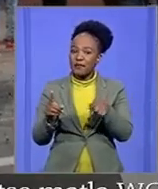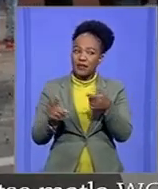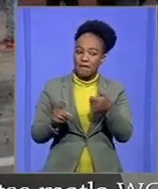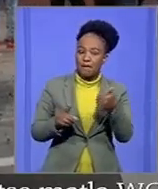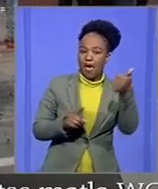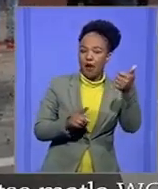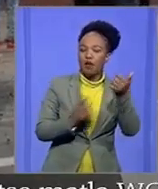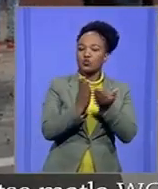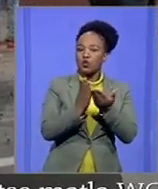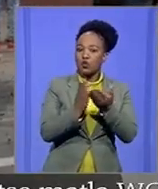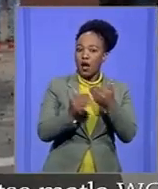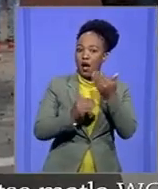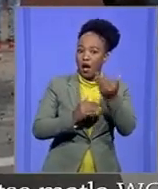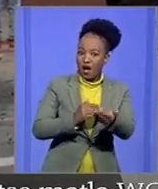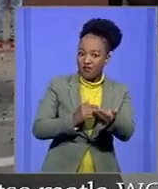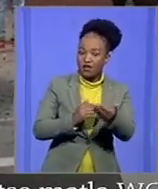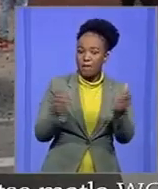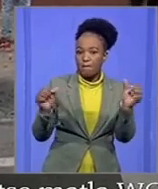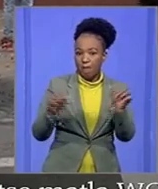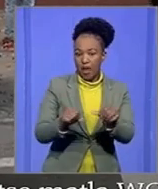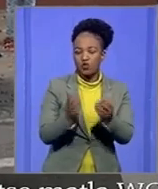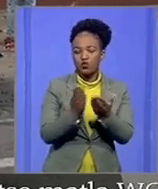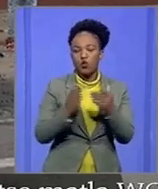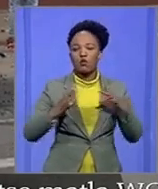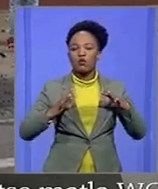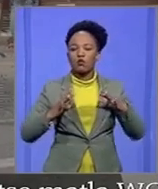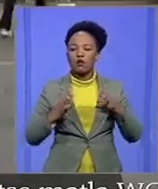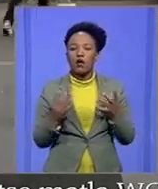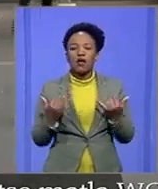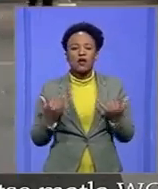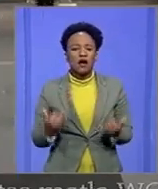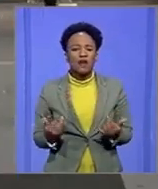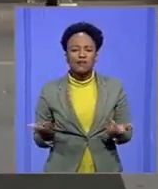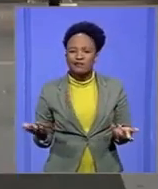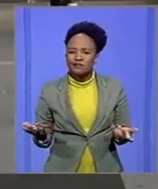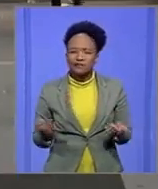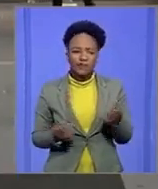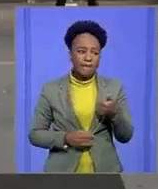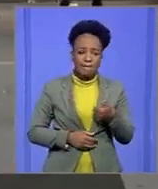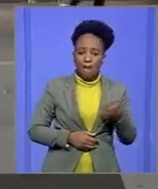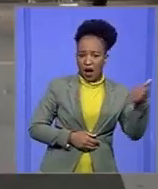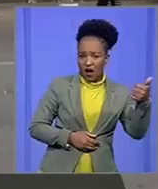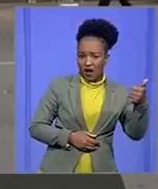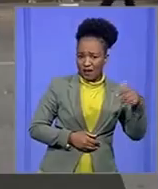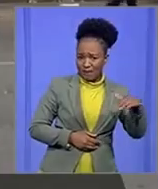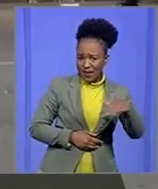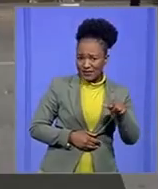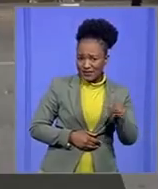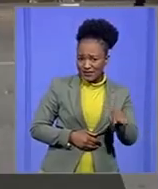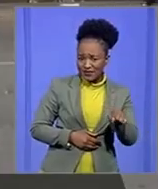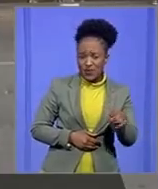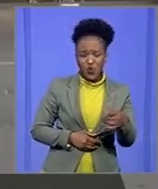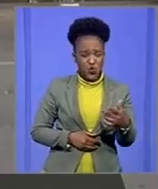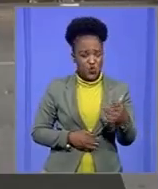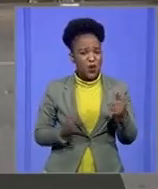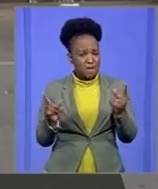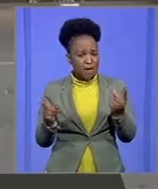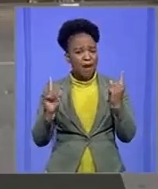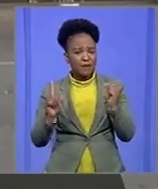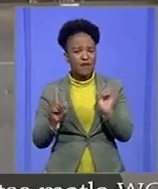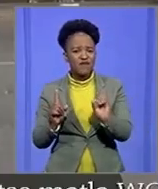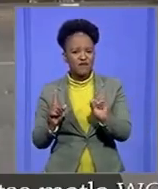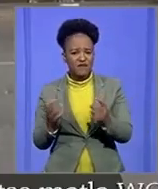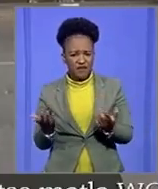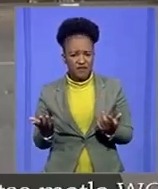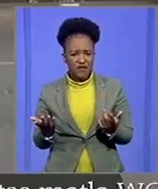mora matsatsi a phomolo. Where must we go back to old Lapland? And it's a dangerous area. It's a flat area there we stay.